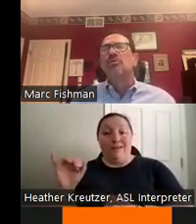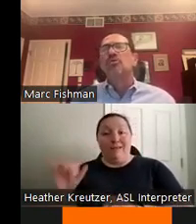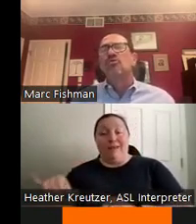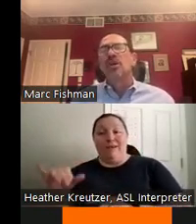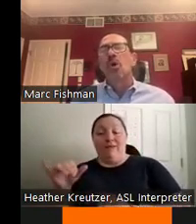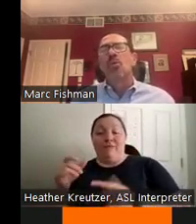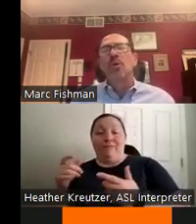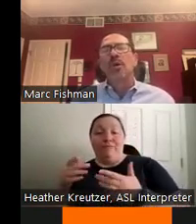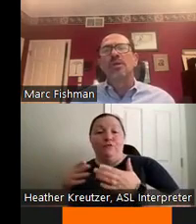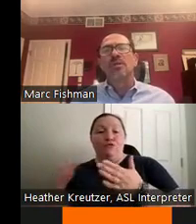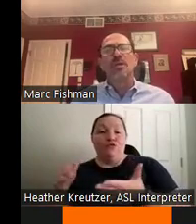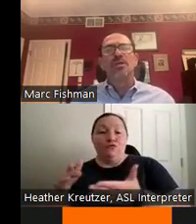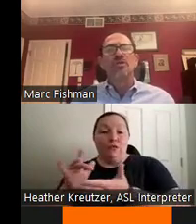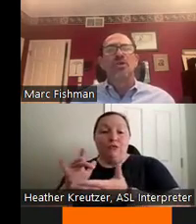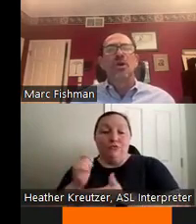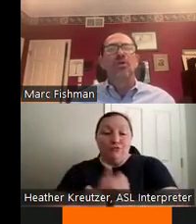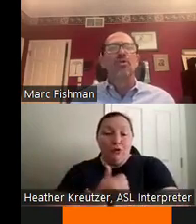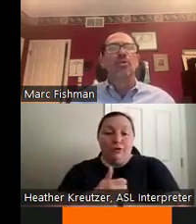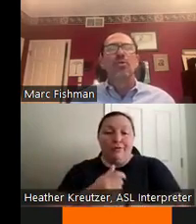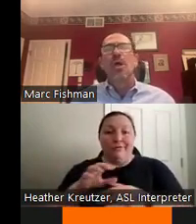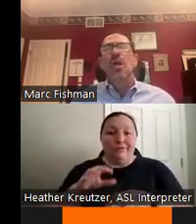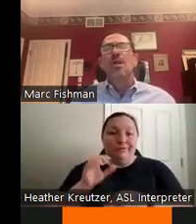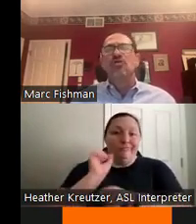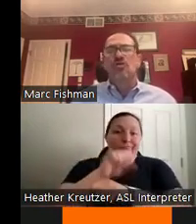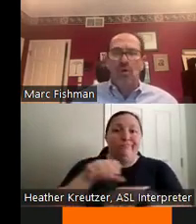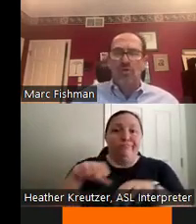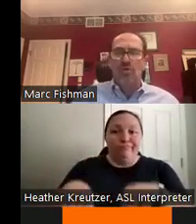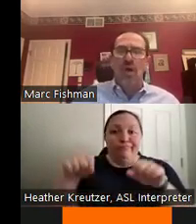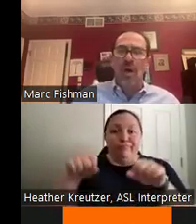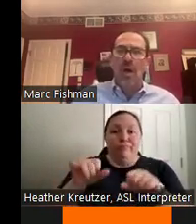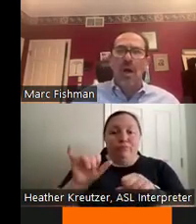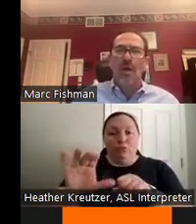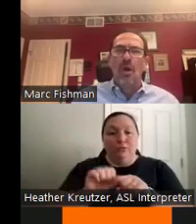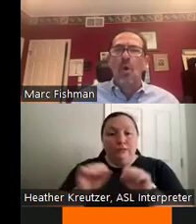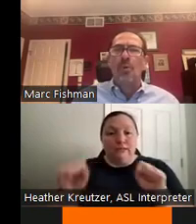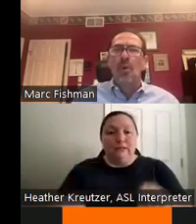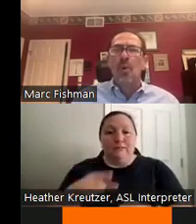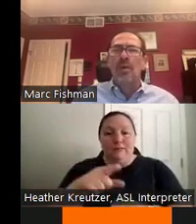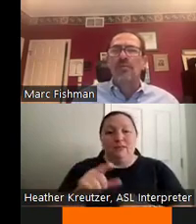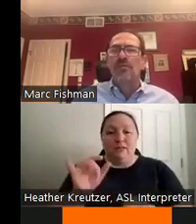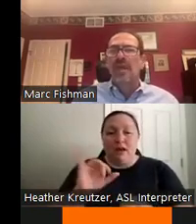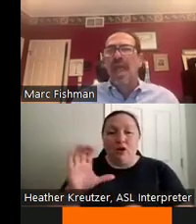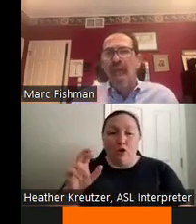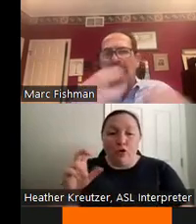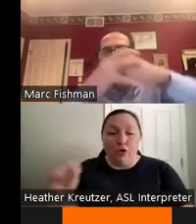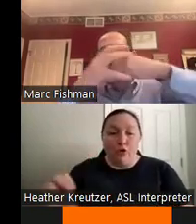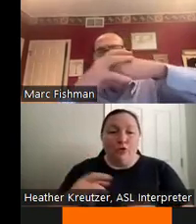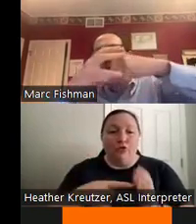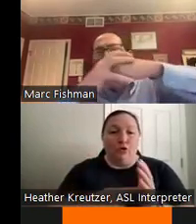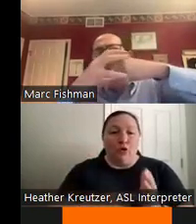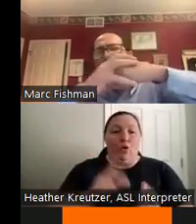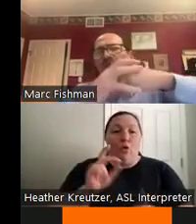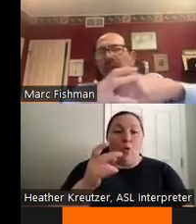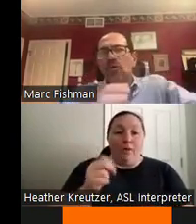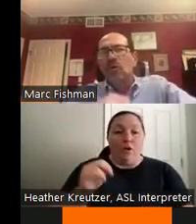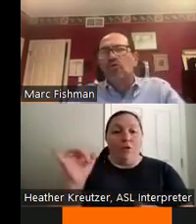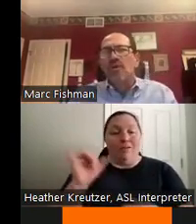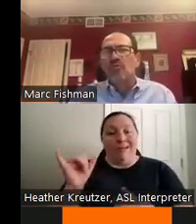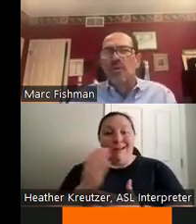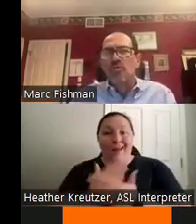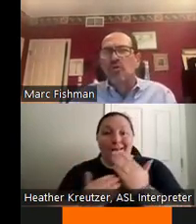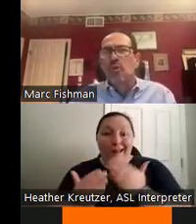by street opioids. This is a cartoon that shows an opioid fitting hand in glove,